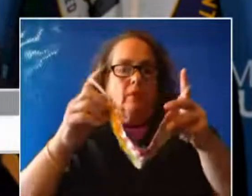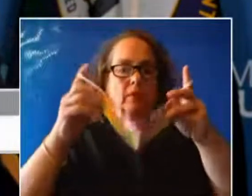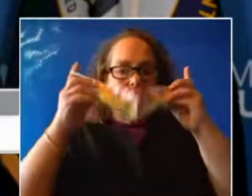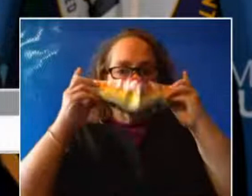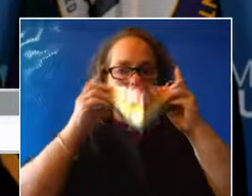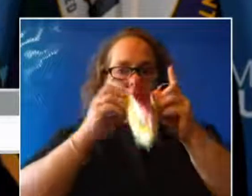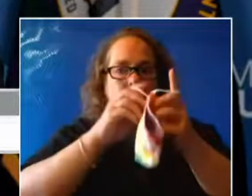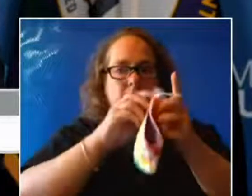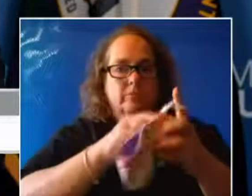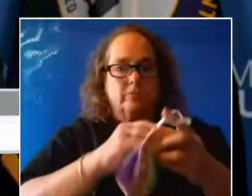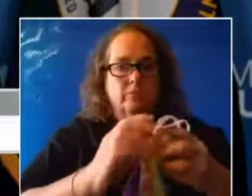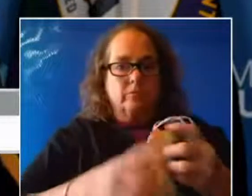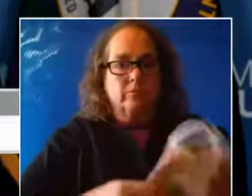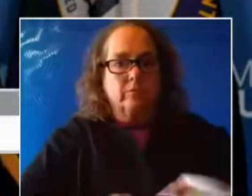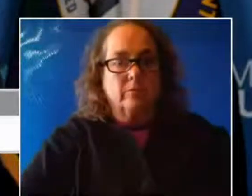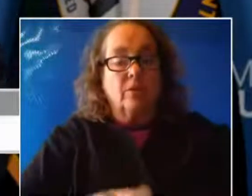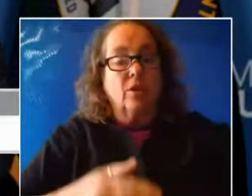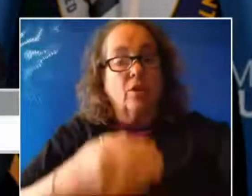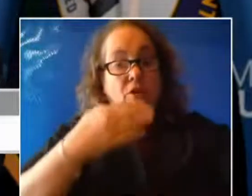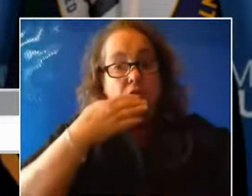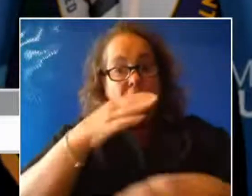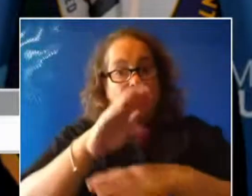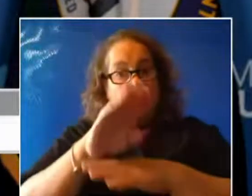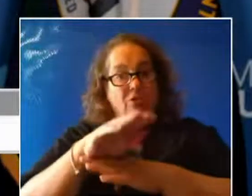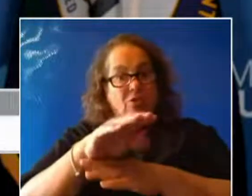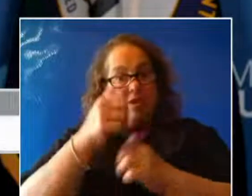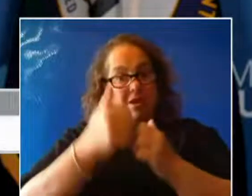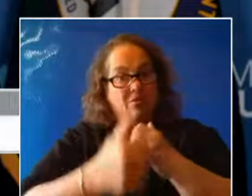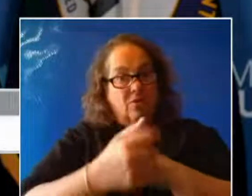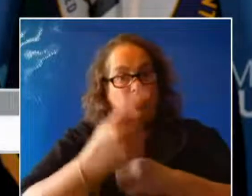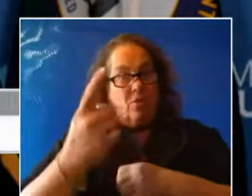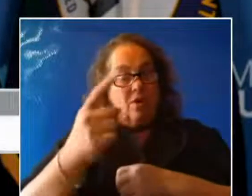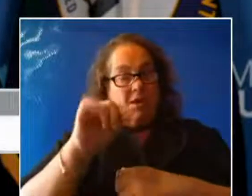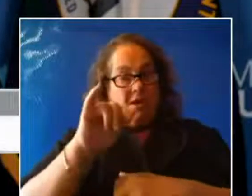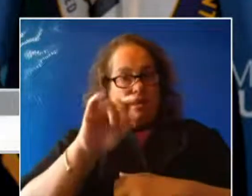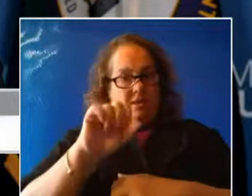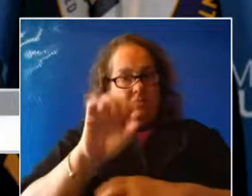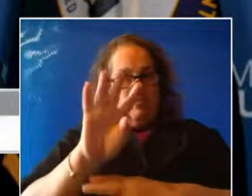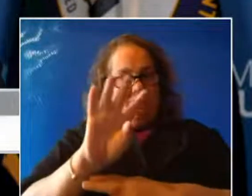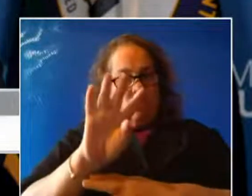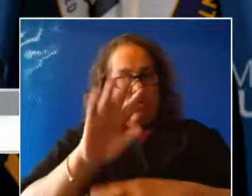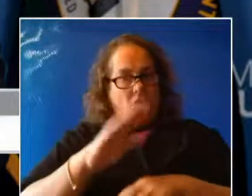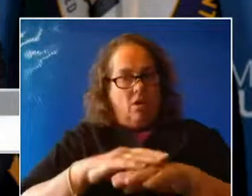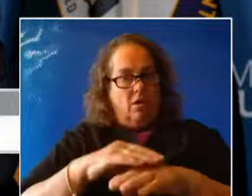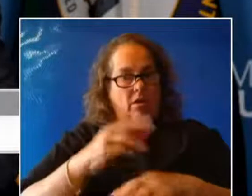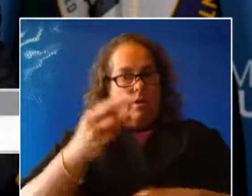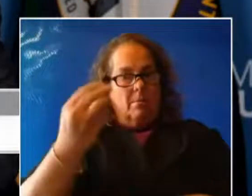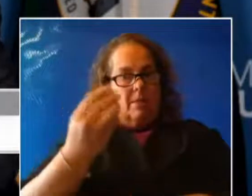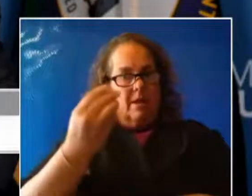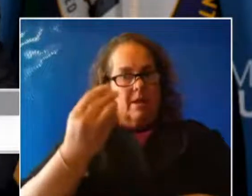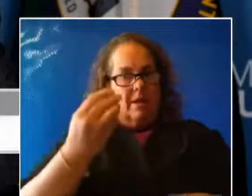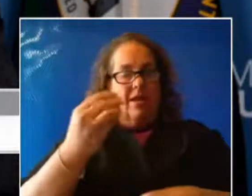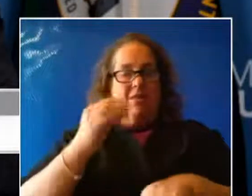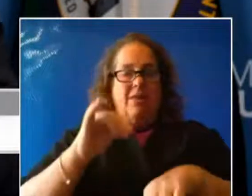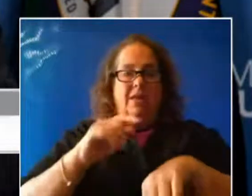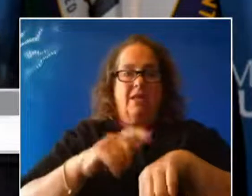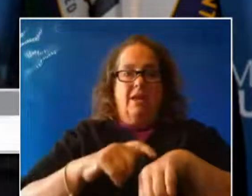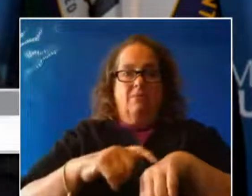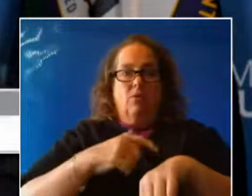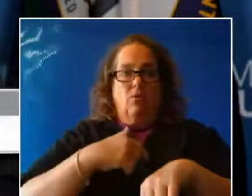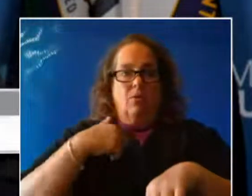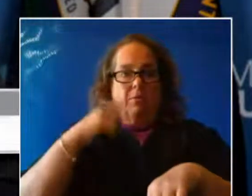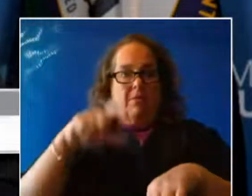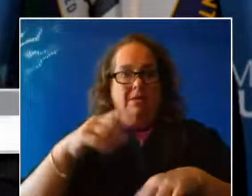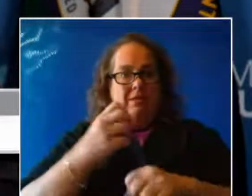Good afternoon, everyone. It is 4 o'clock on a Monday, the time we get the update on this one in